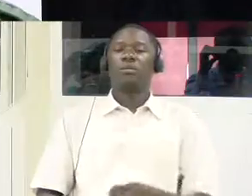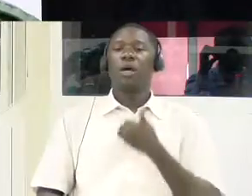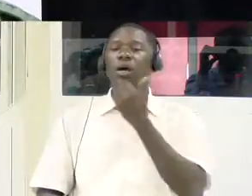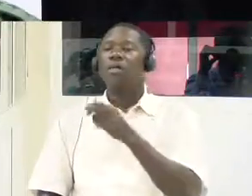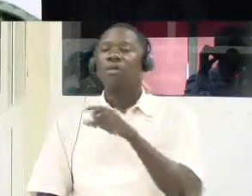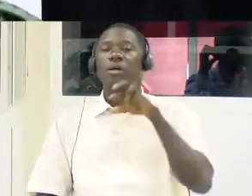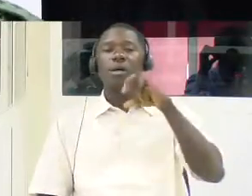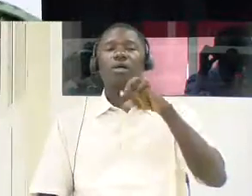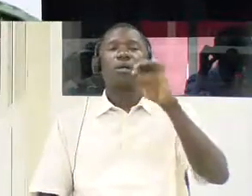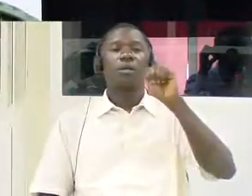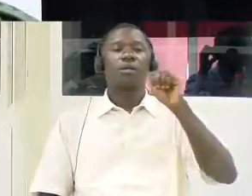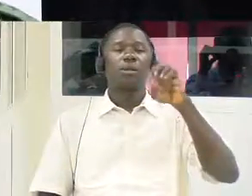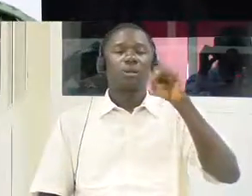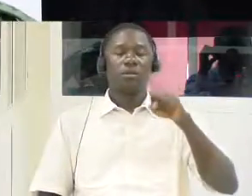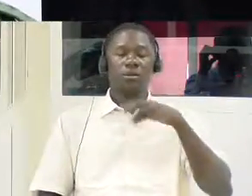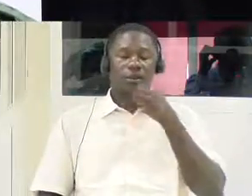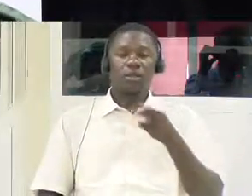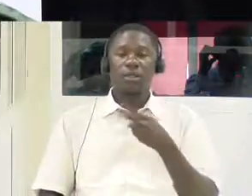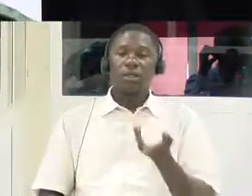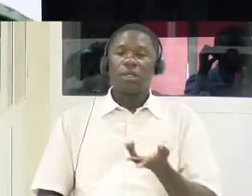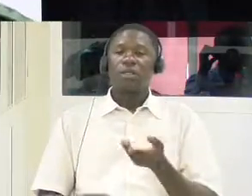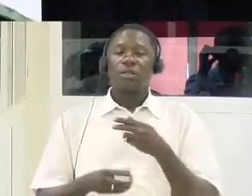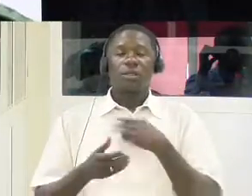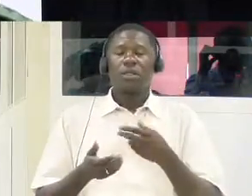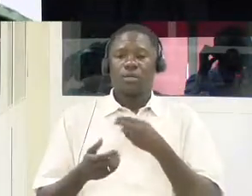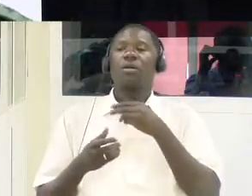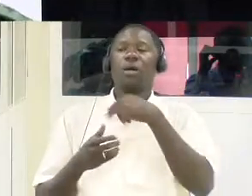away. His deputy, I asked him to fall in the whole battalion.